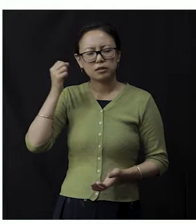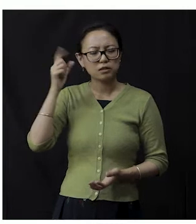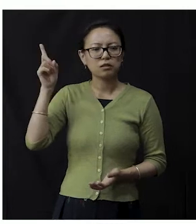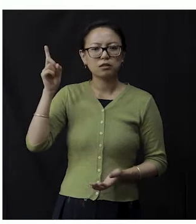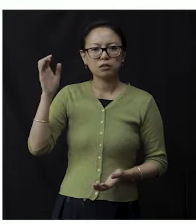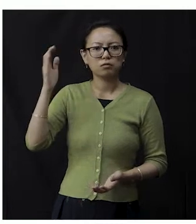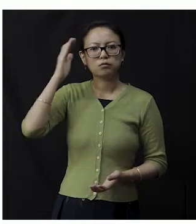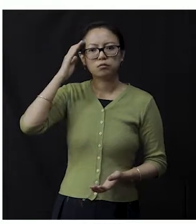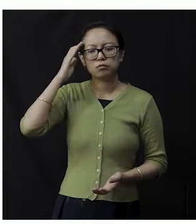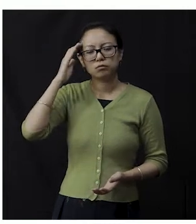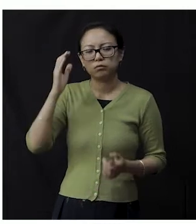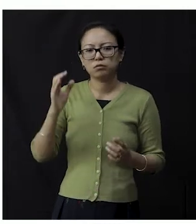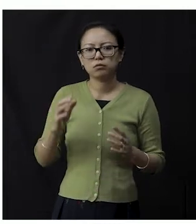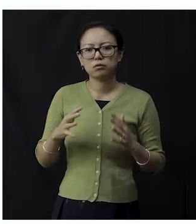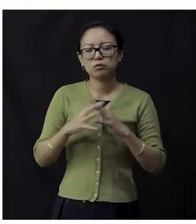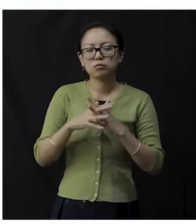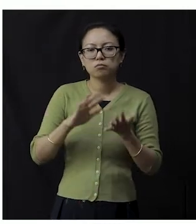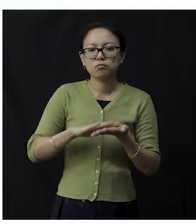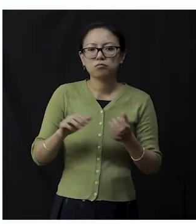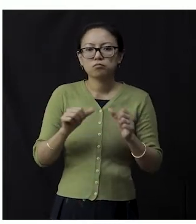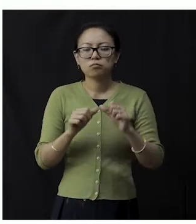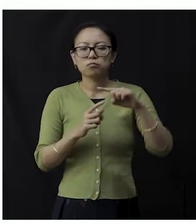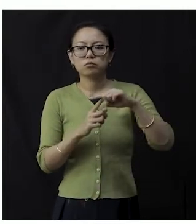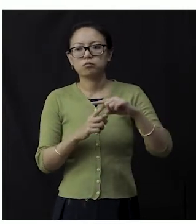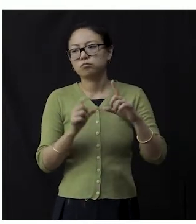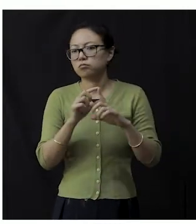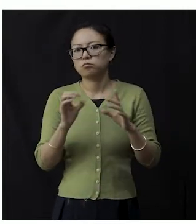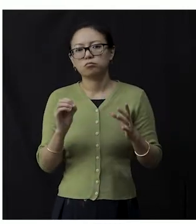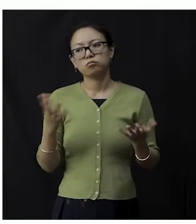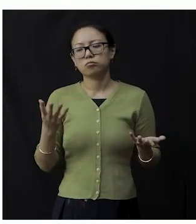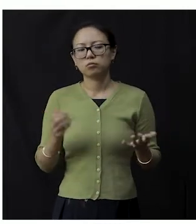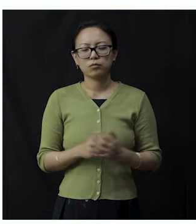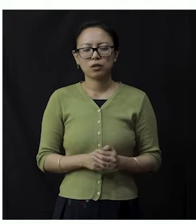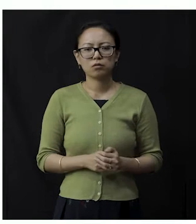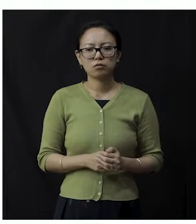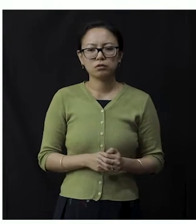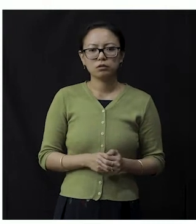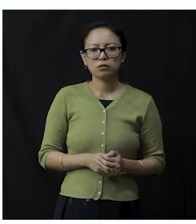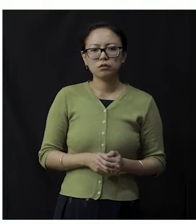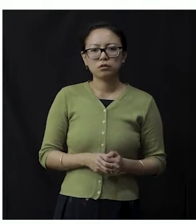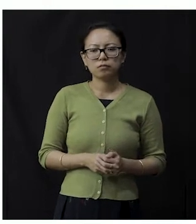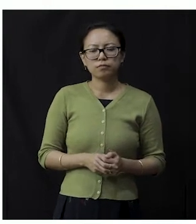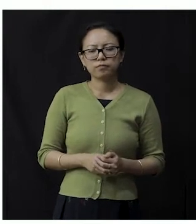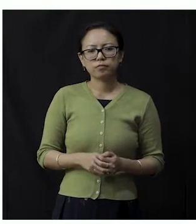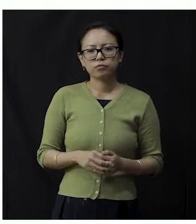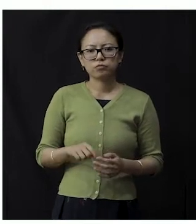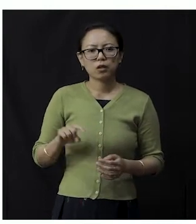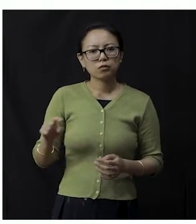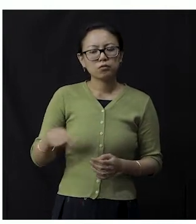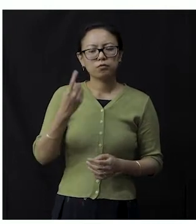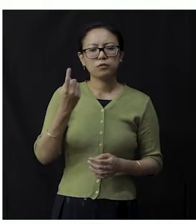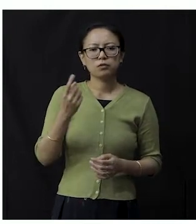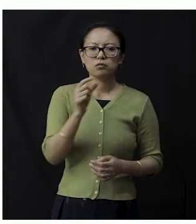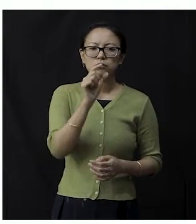Remember, till now they were ignoring his bad behavior, his bad manners. They thought maybe it will just